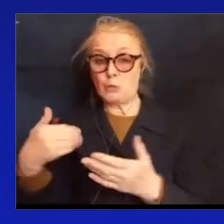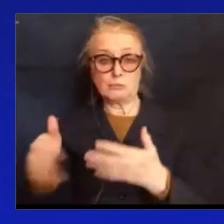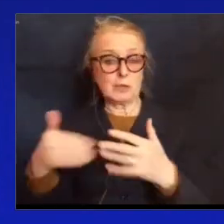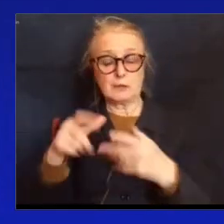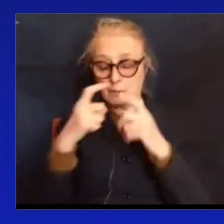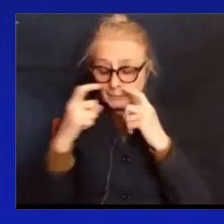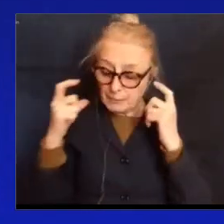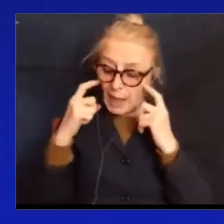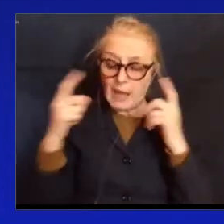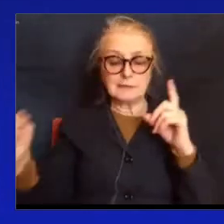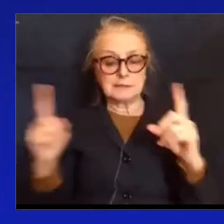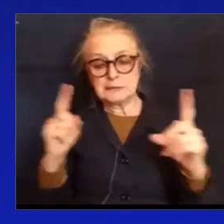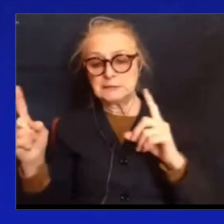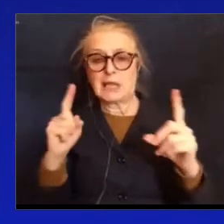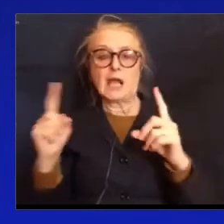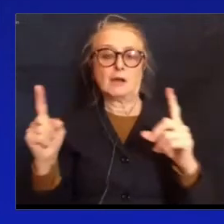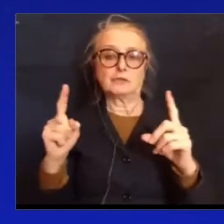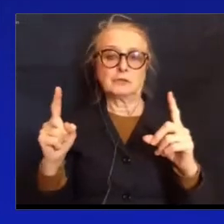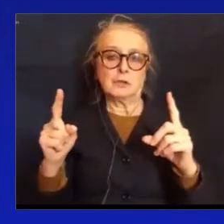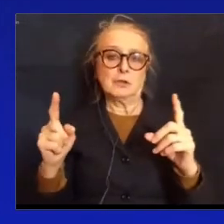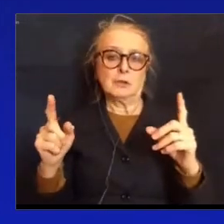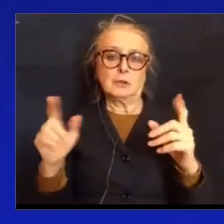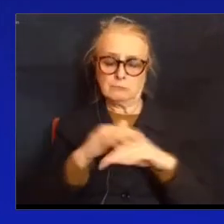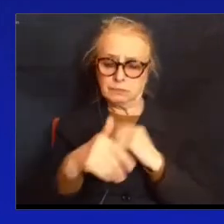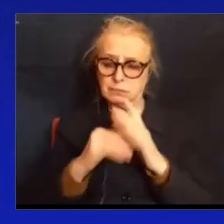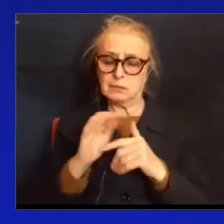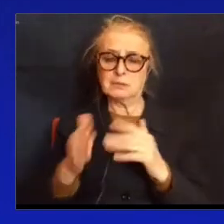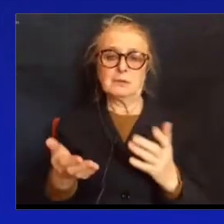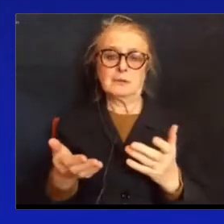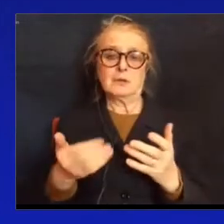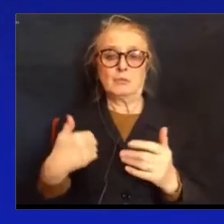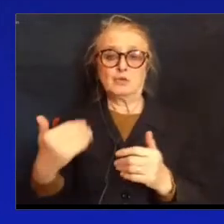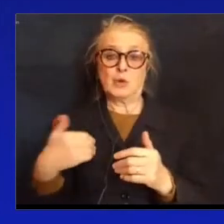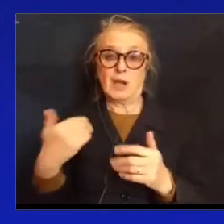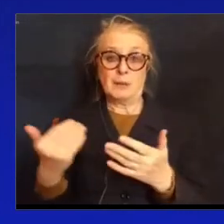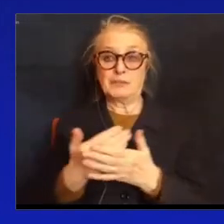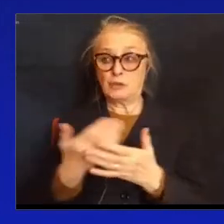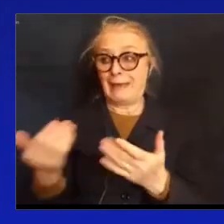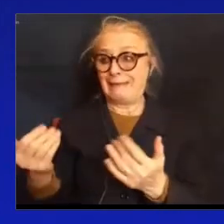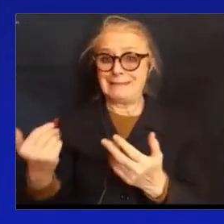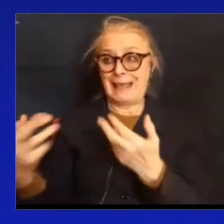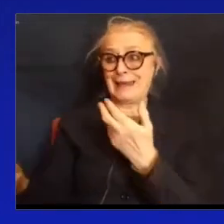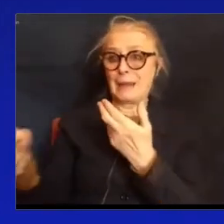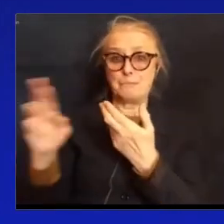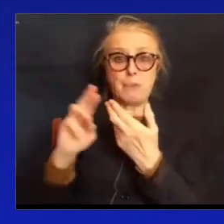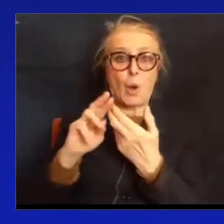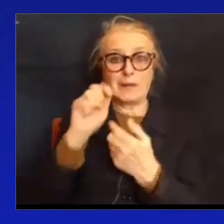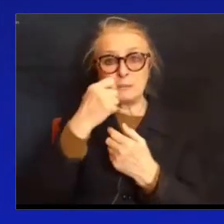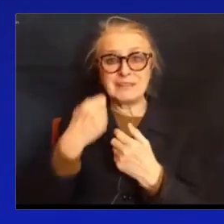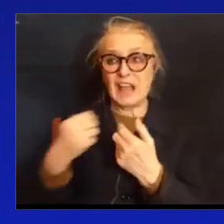variant, it's really important to abide by the protocols, the directives,